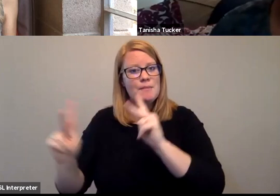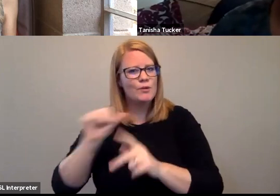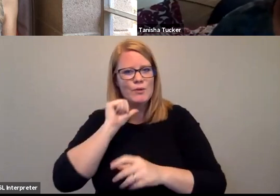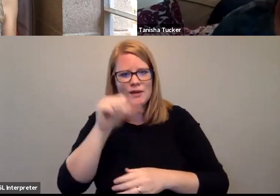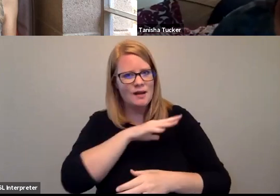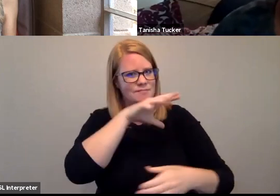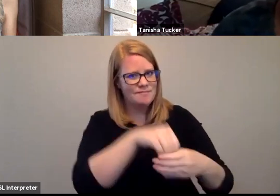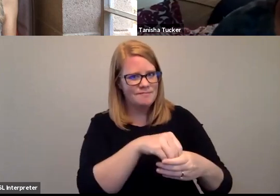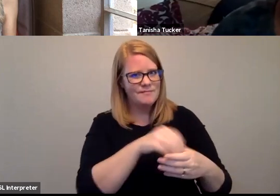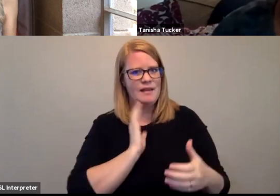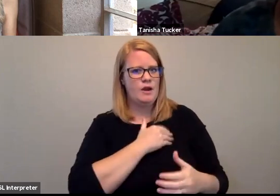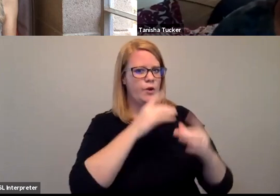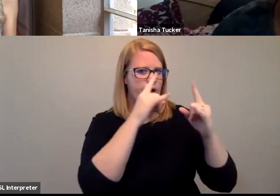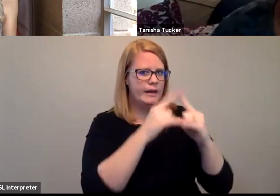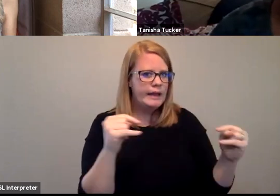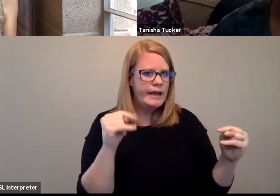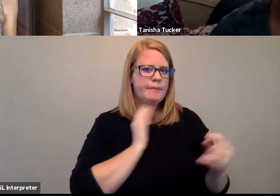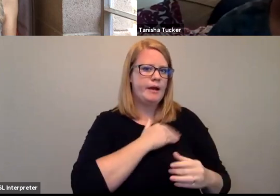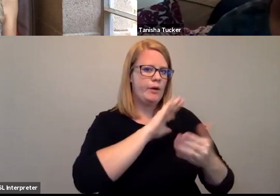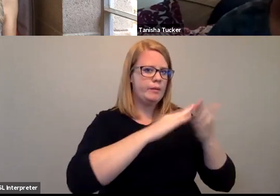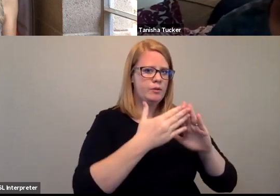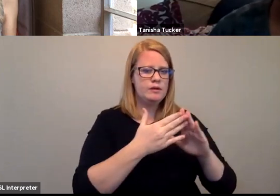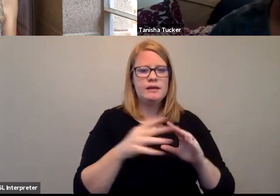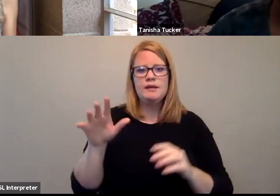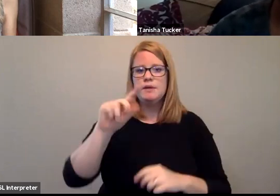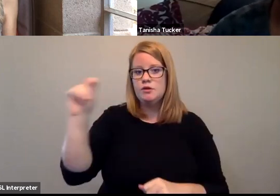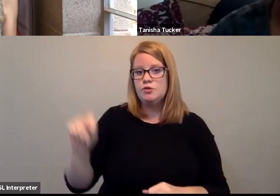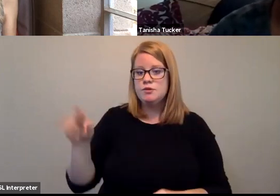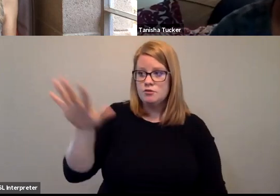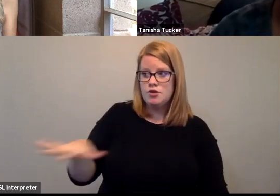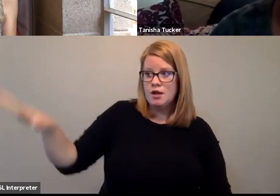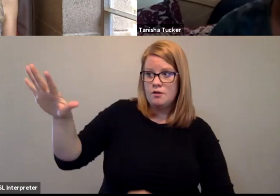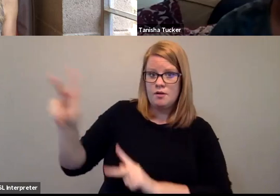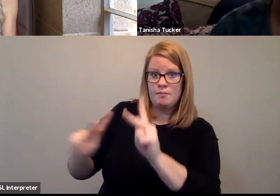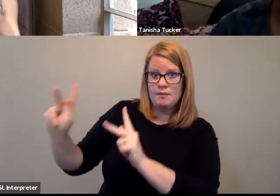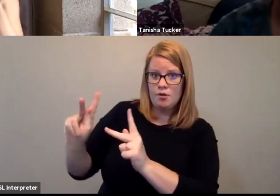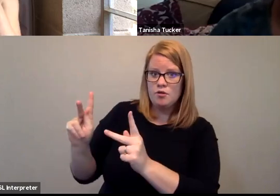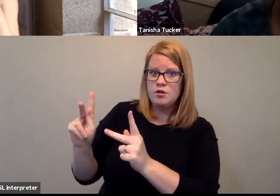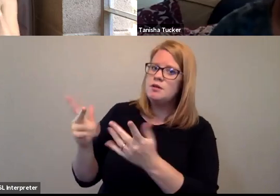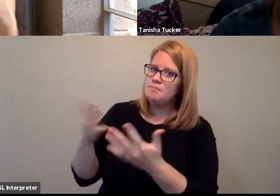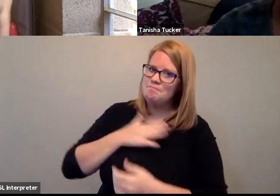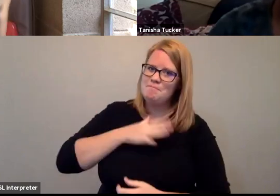but it brought the popularity back. And not only that, we have the